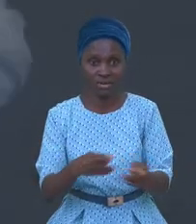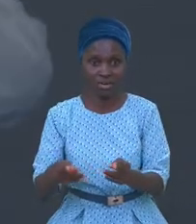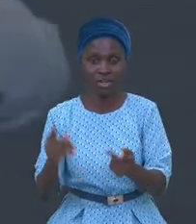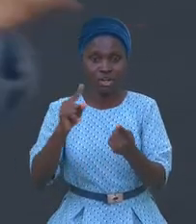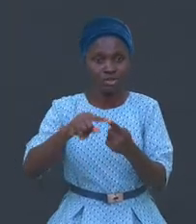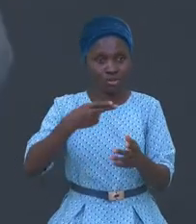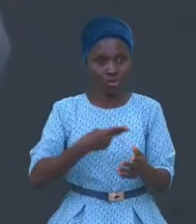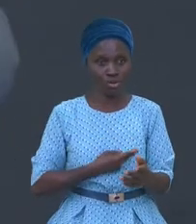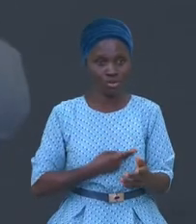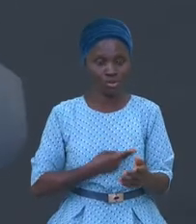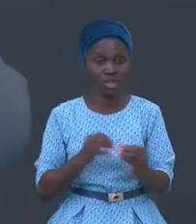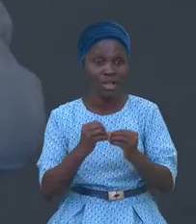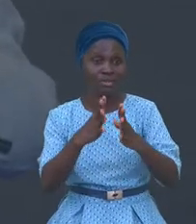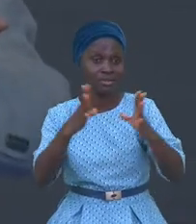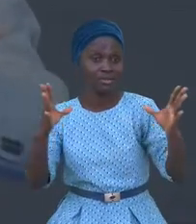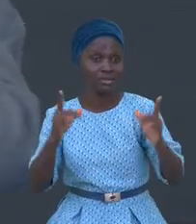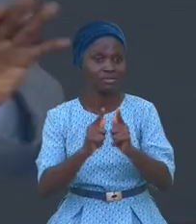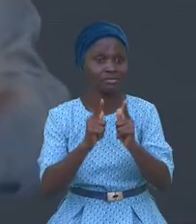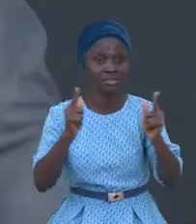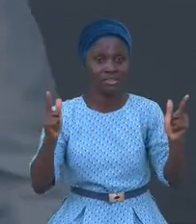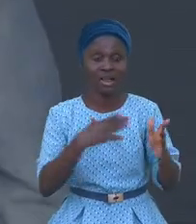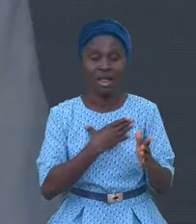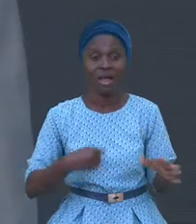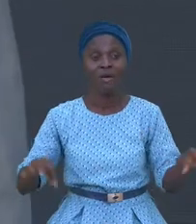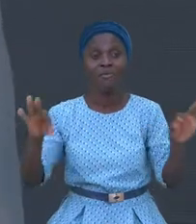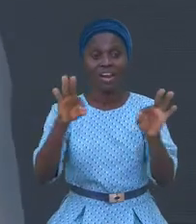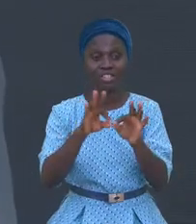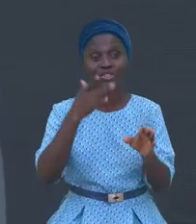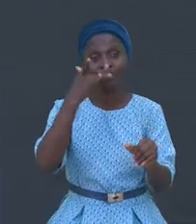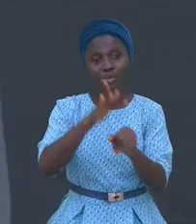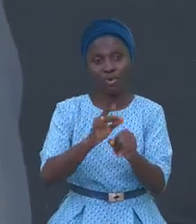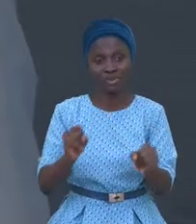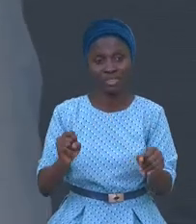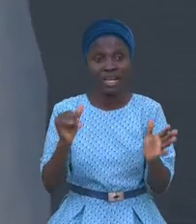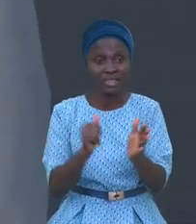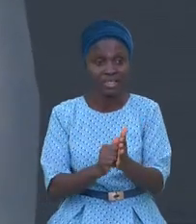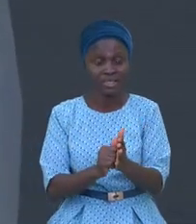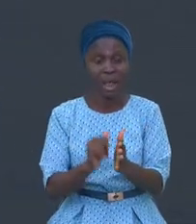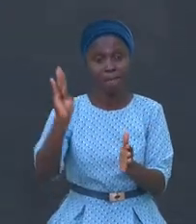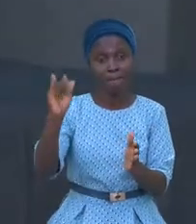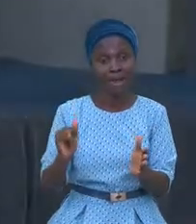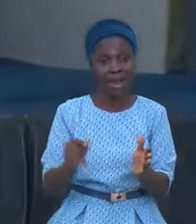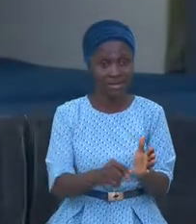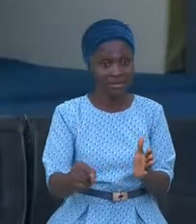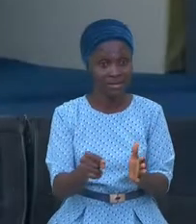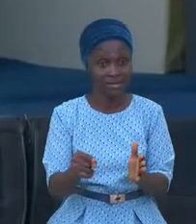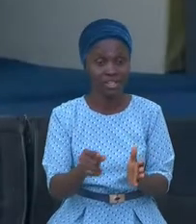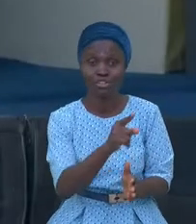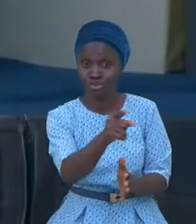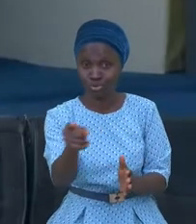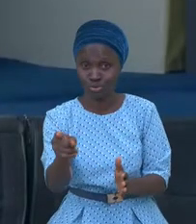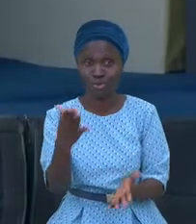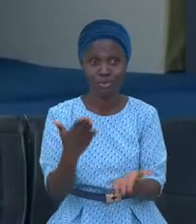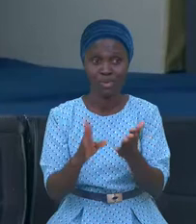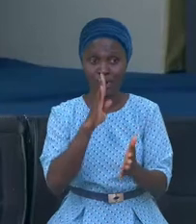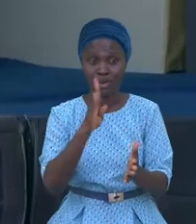us exceeding great and precious promises, that by these ye